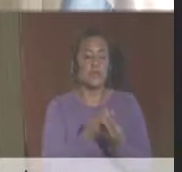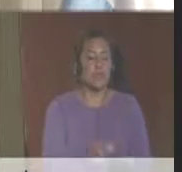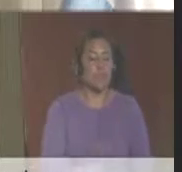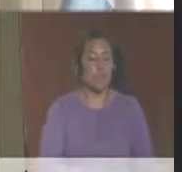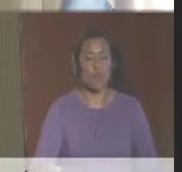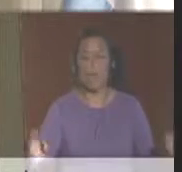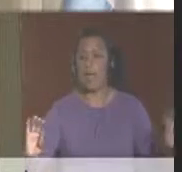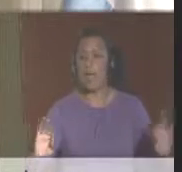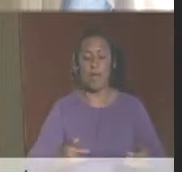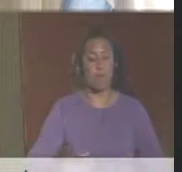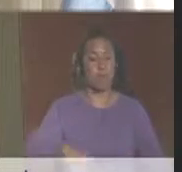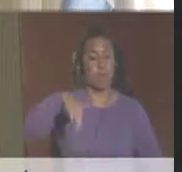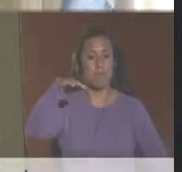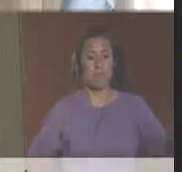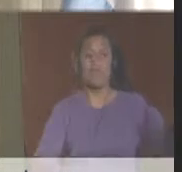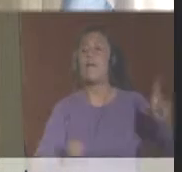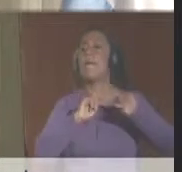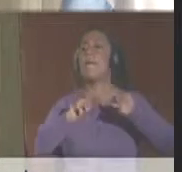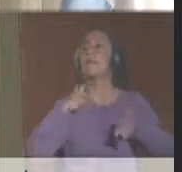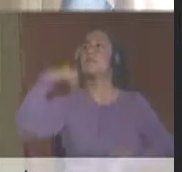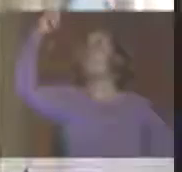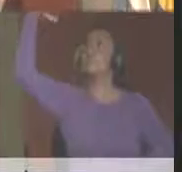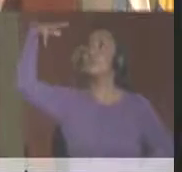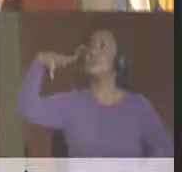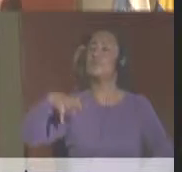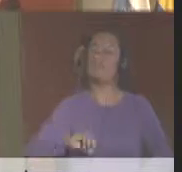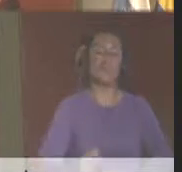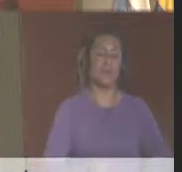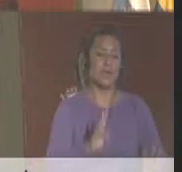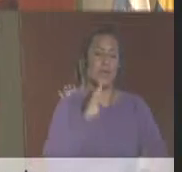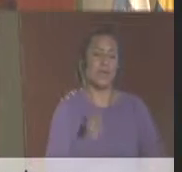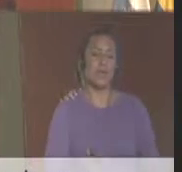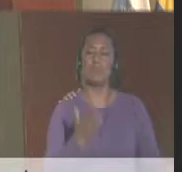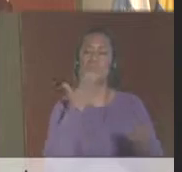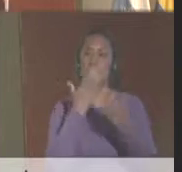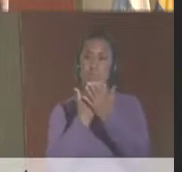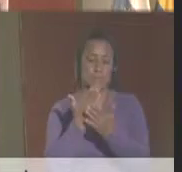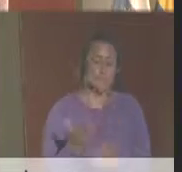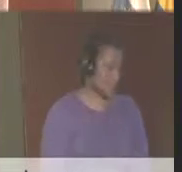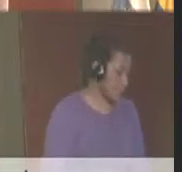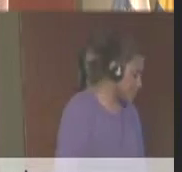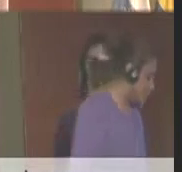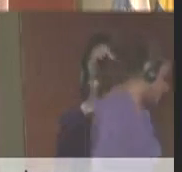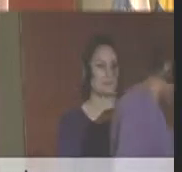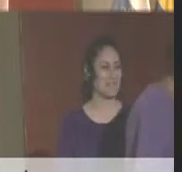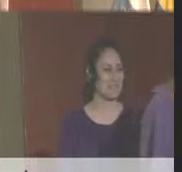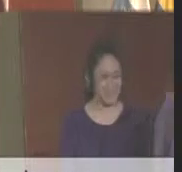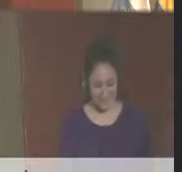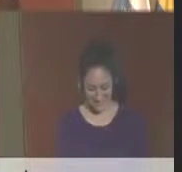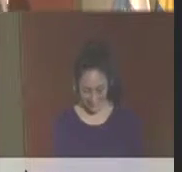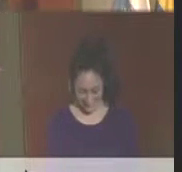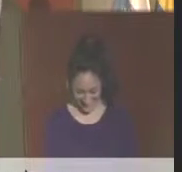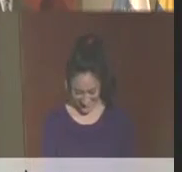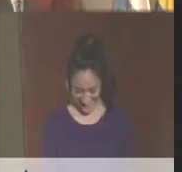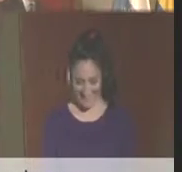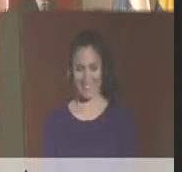was saying, our soil doesn't have any highs, ups and downs, but we do have wonderful water. Thank you very much.